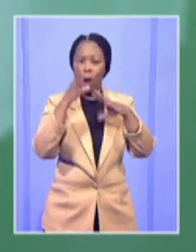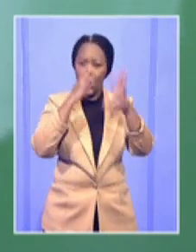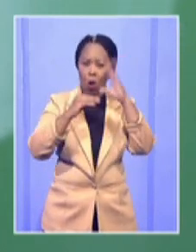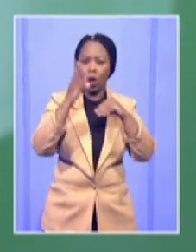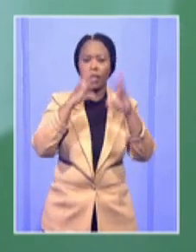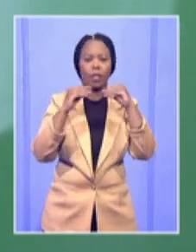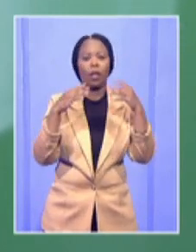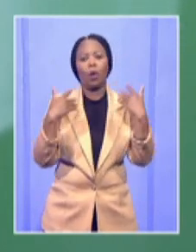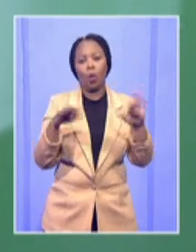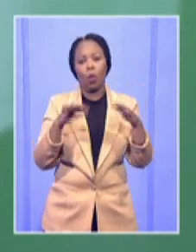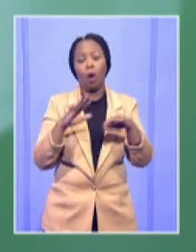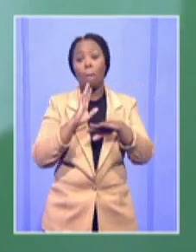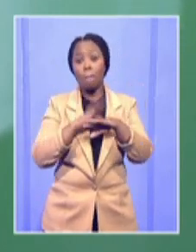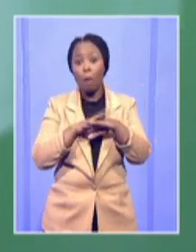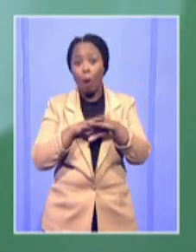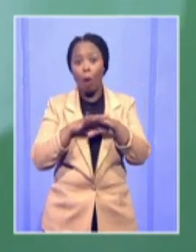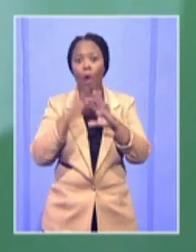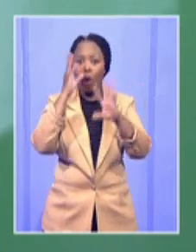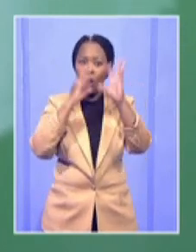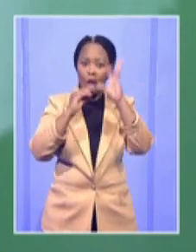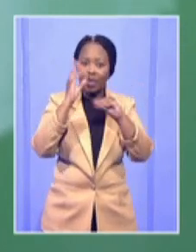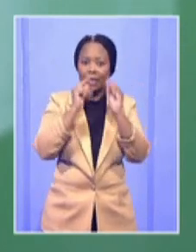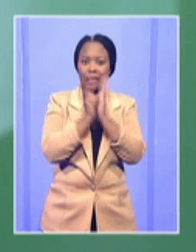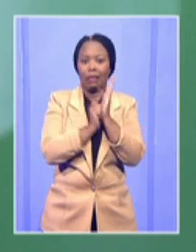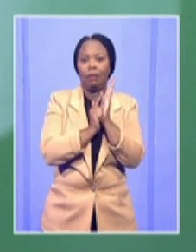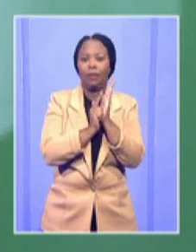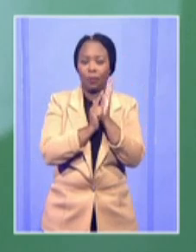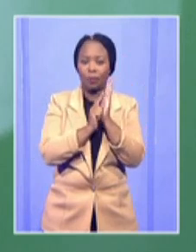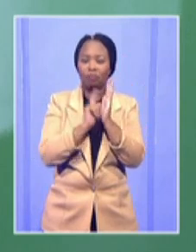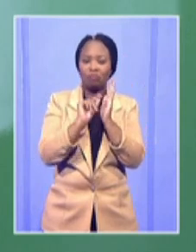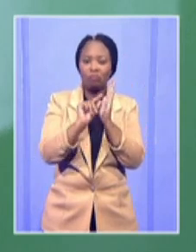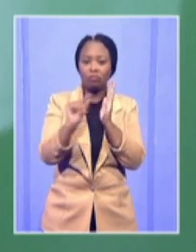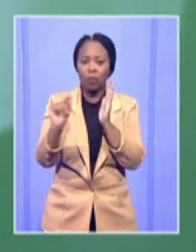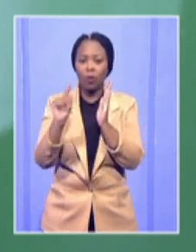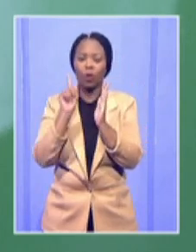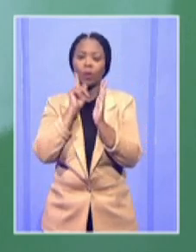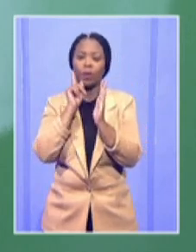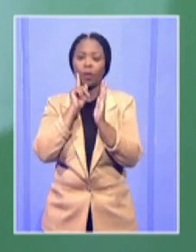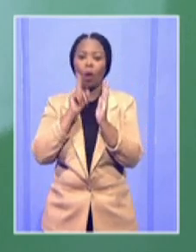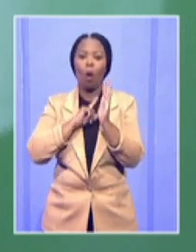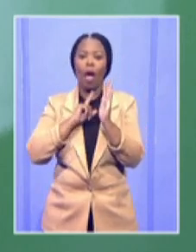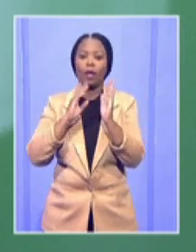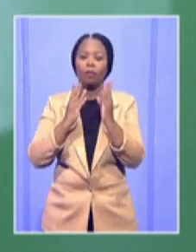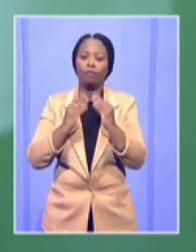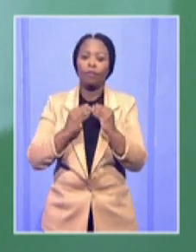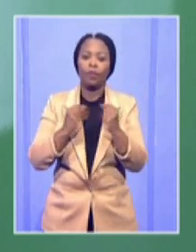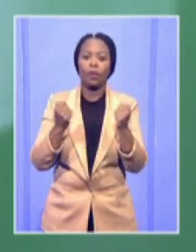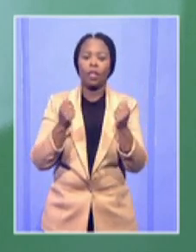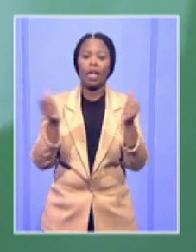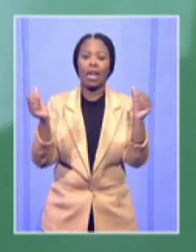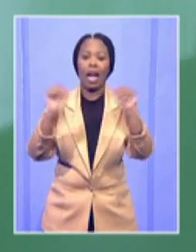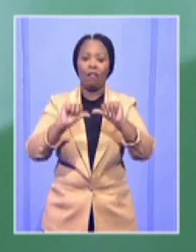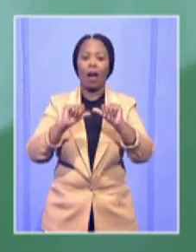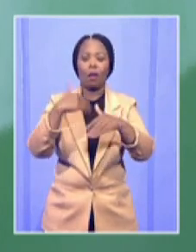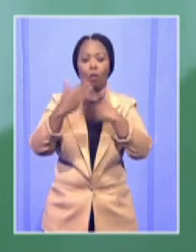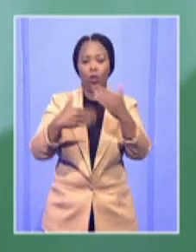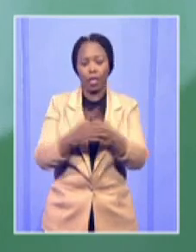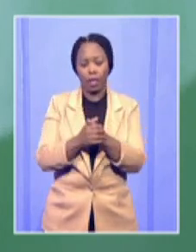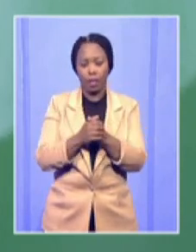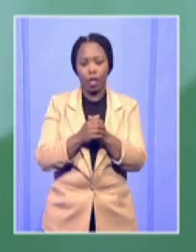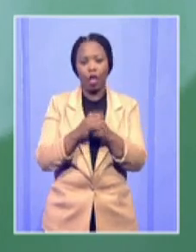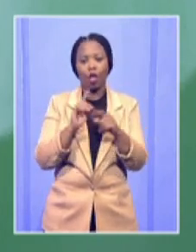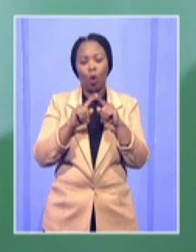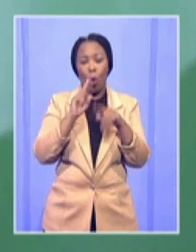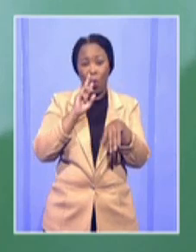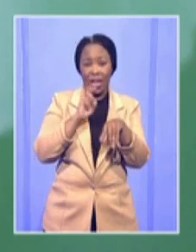be explored as we engage in economic recovery process. Greater attention is required in certain areas, and